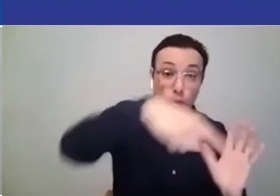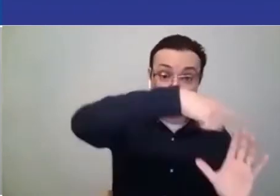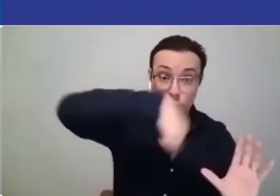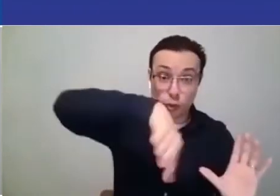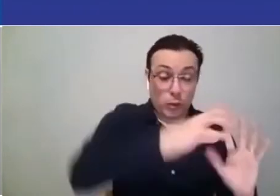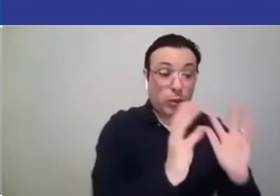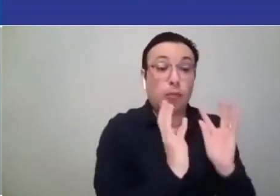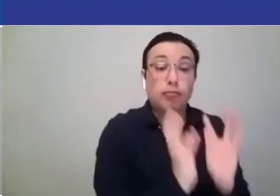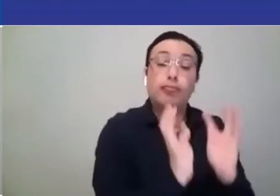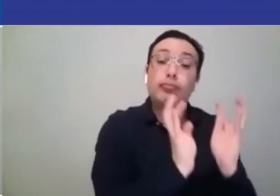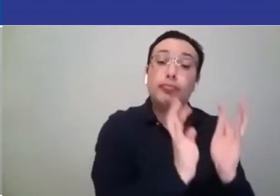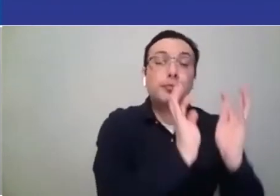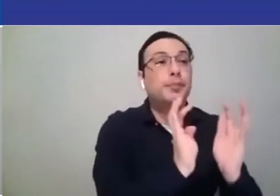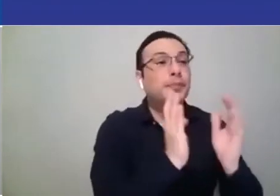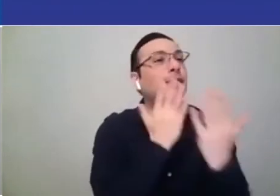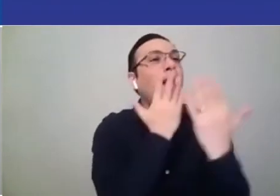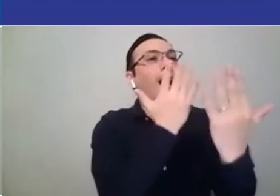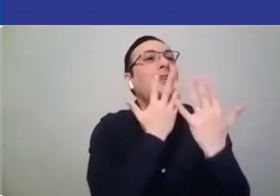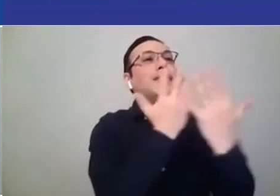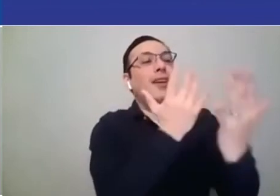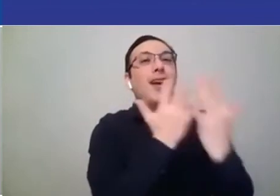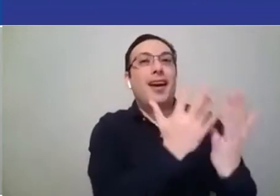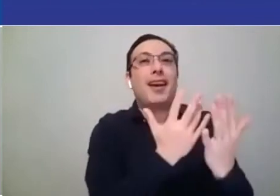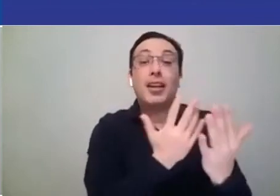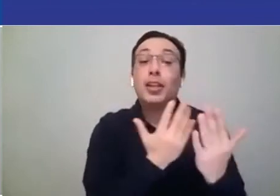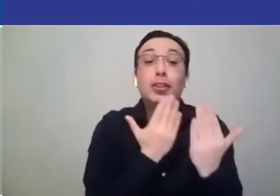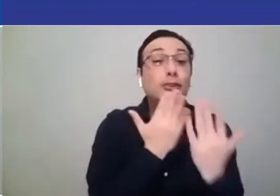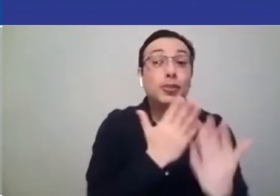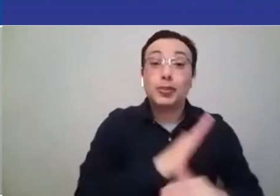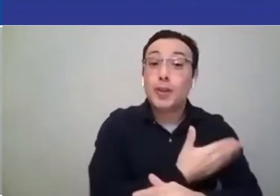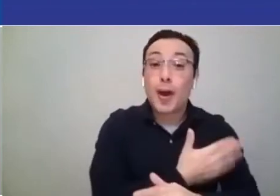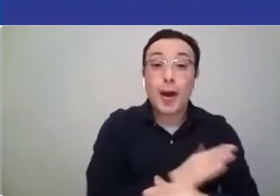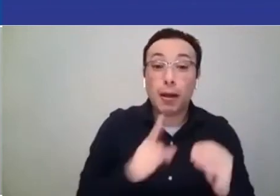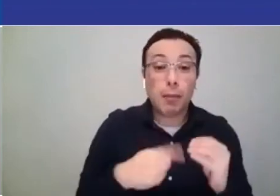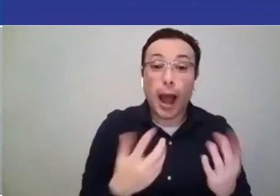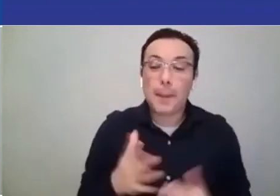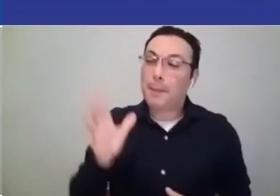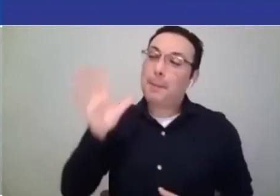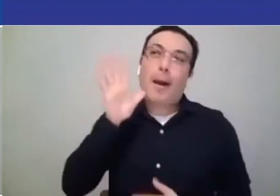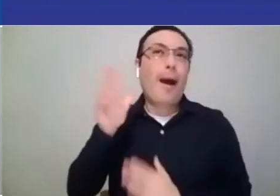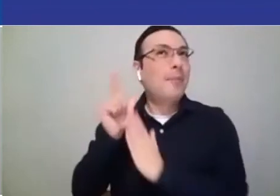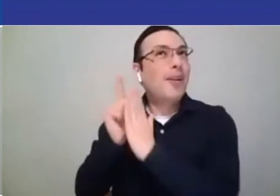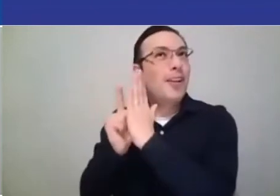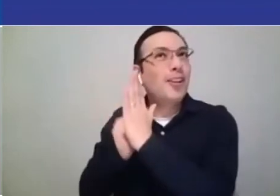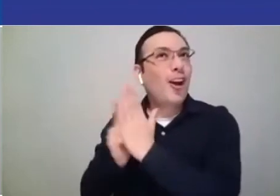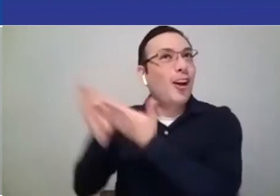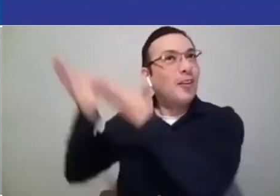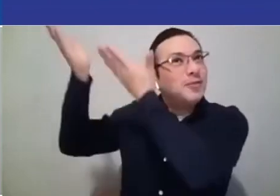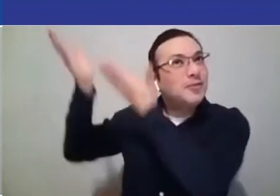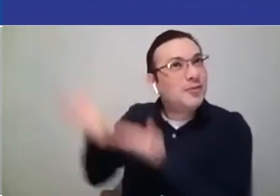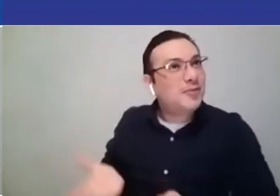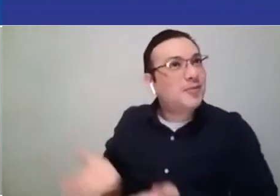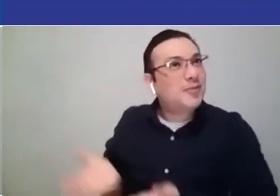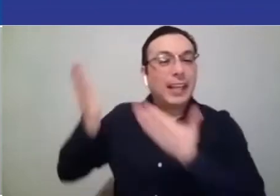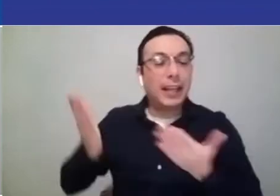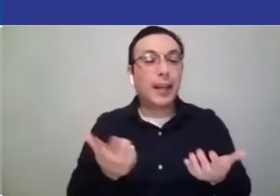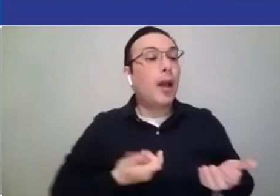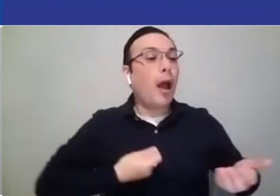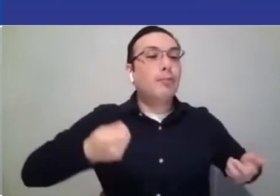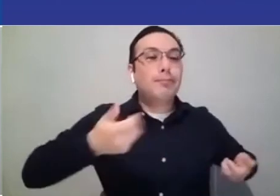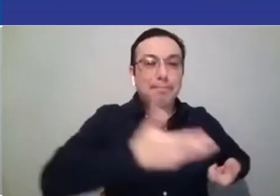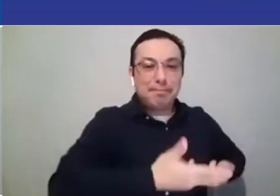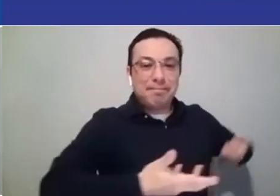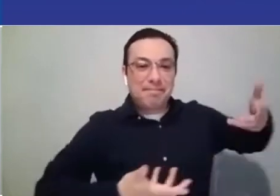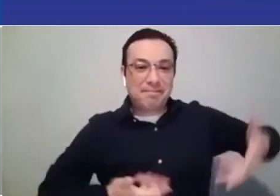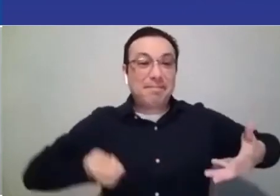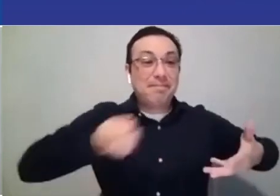in a circle and sing songs, and a lot of times it's like about their mother-in-law, about, just